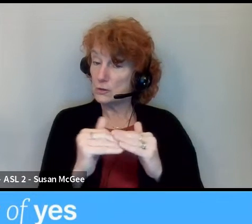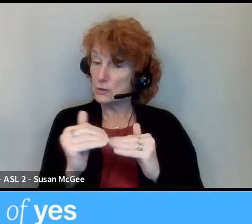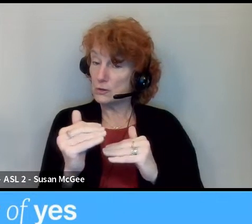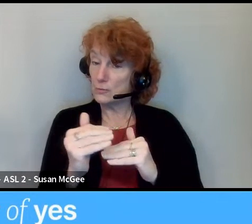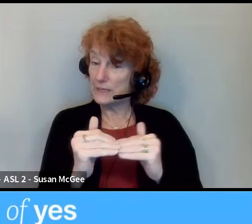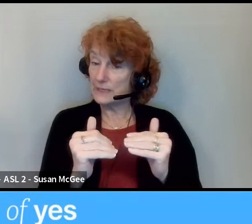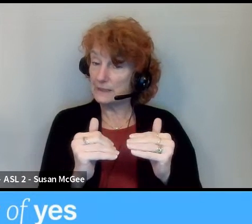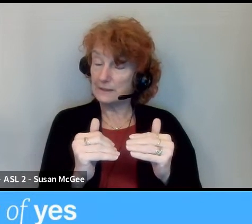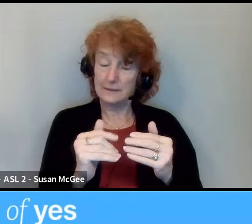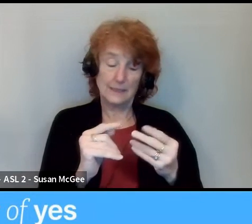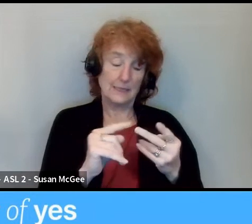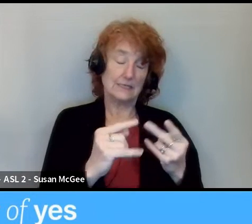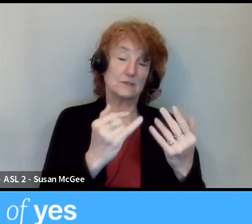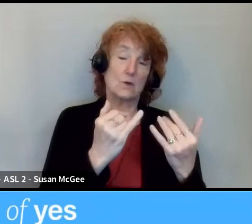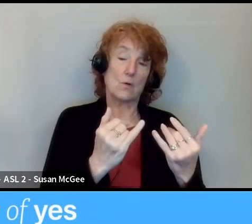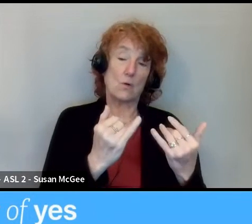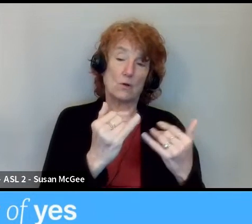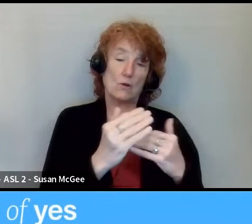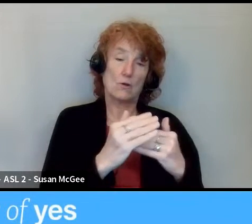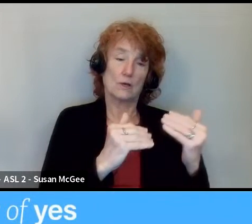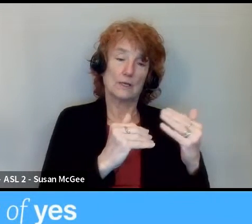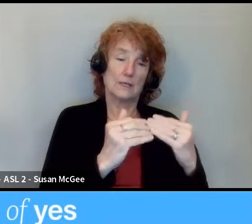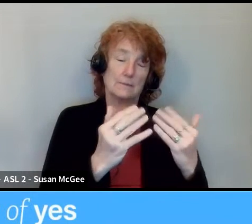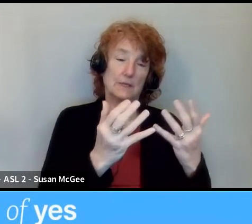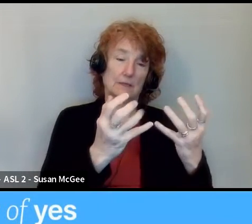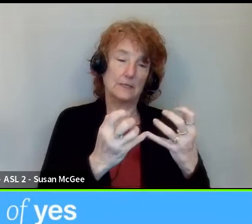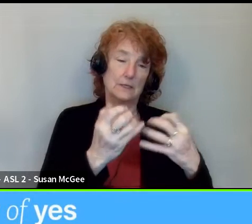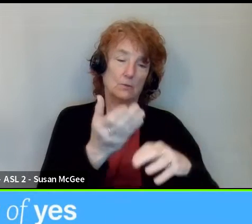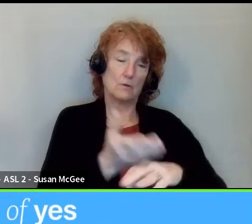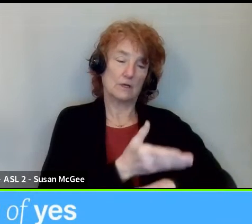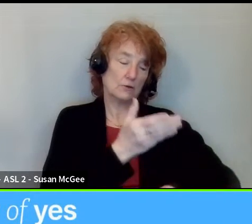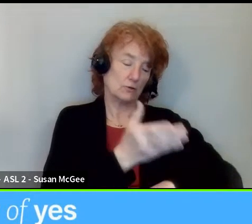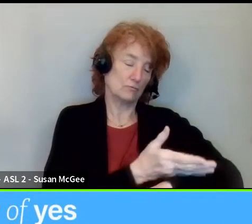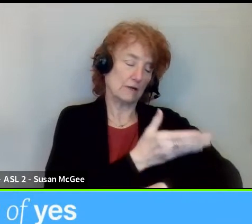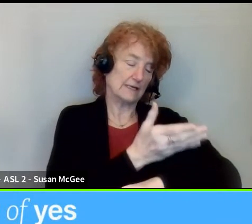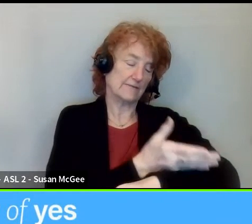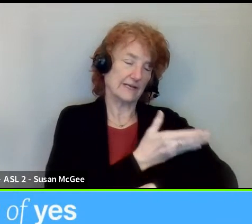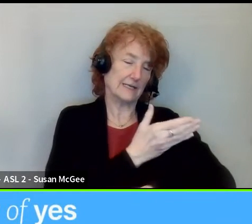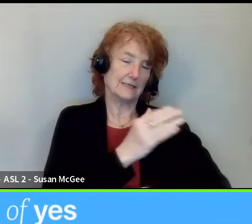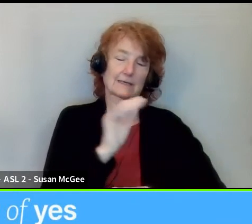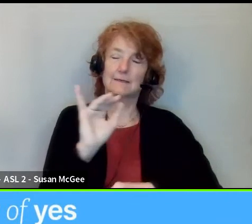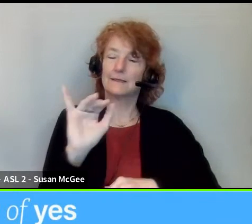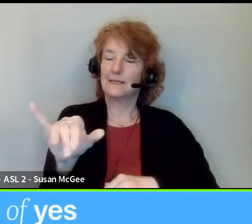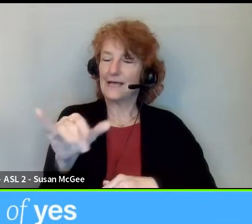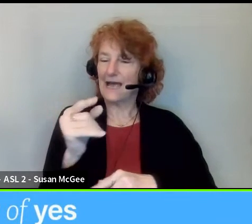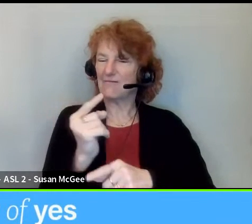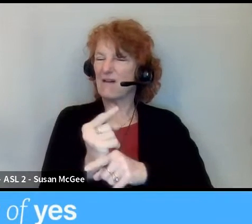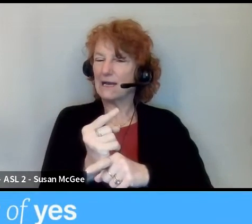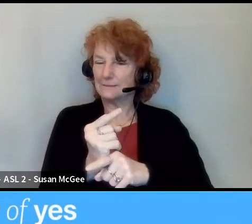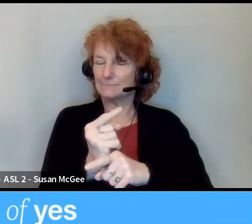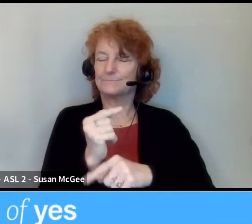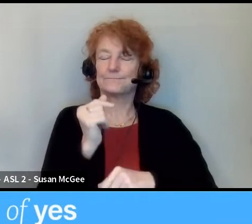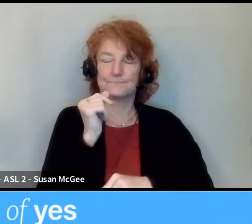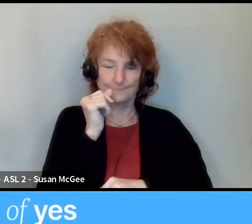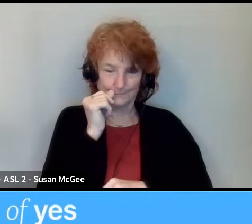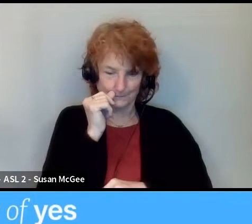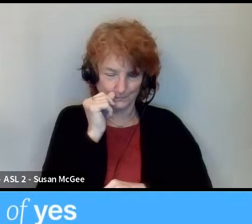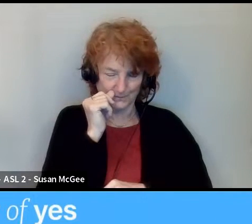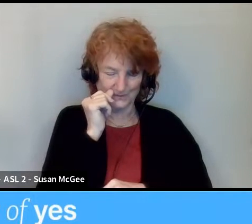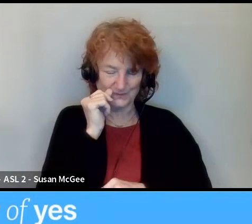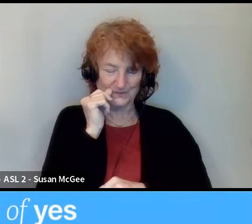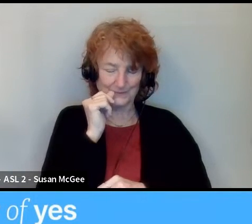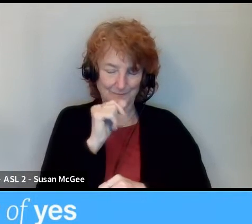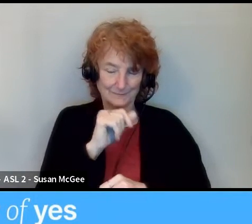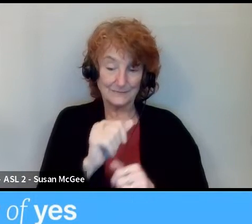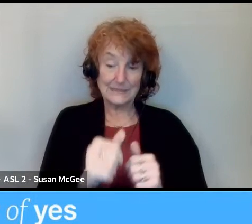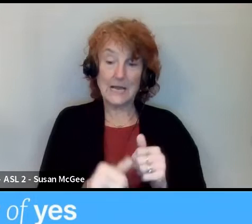existing buildings to be renovated or whatever. Exactly. Yeah, That's John, do right. you want to? Yeah, just to follow up, I mean,